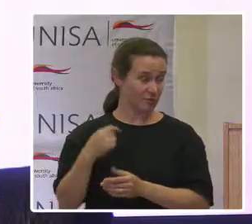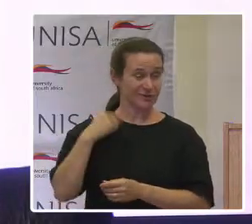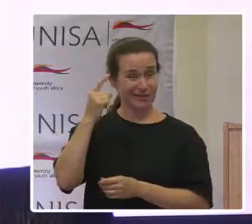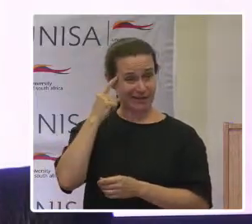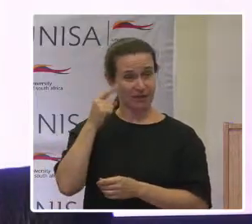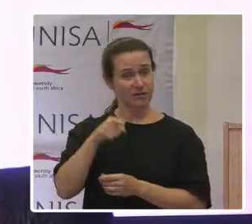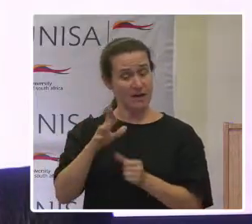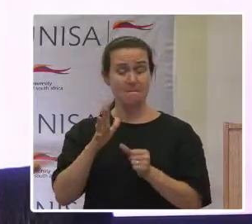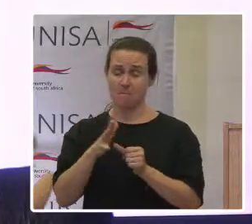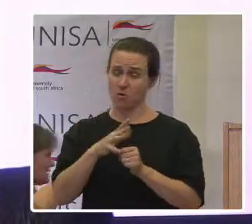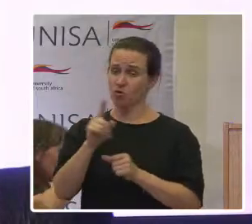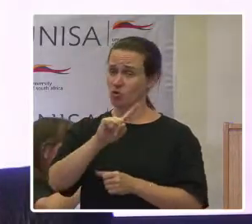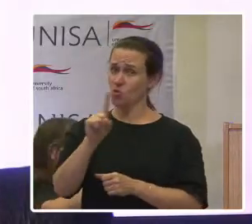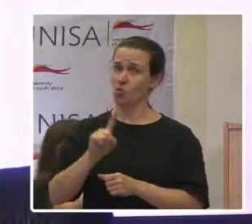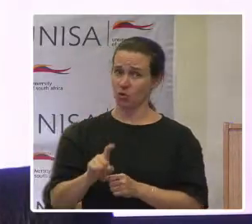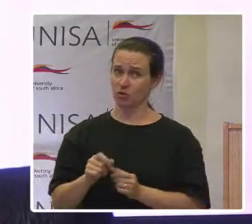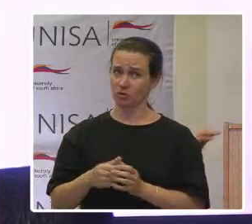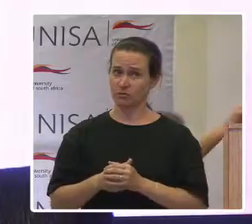important.